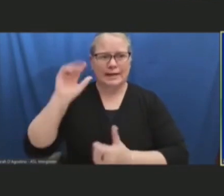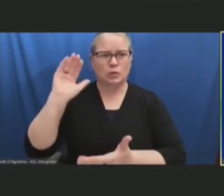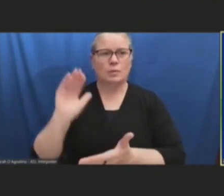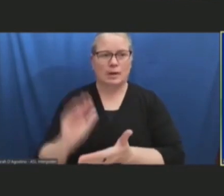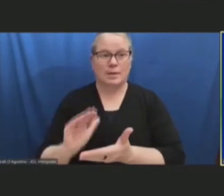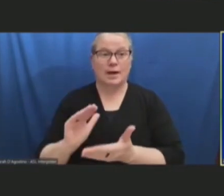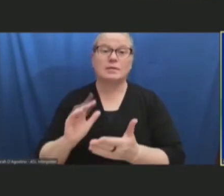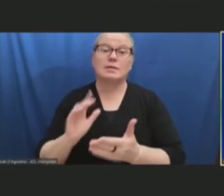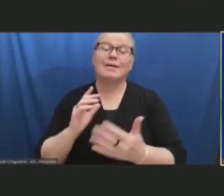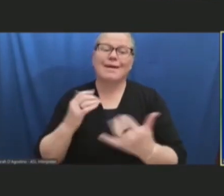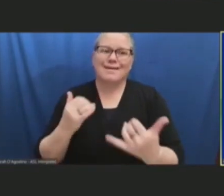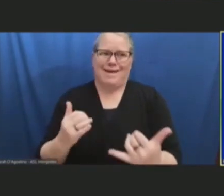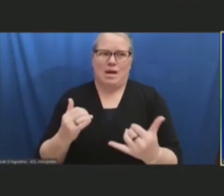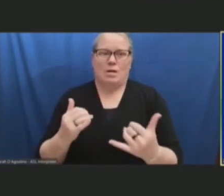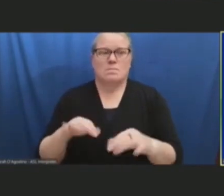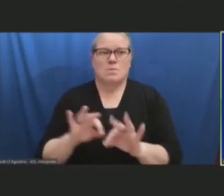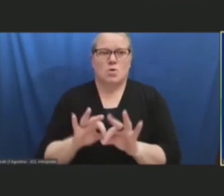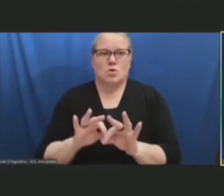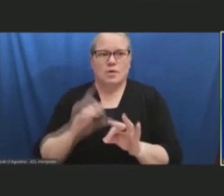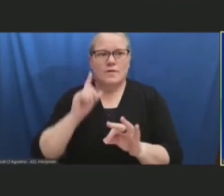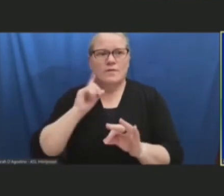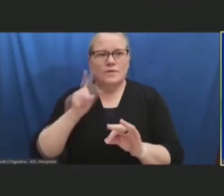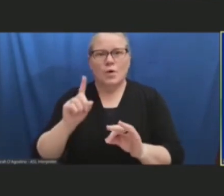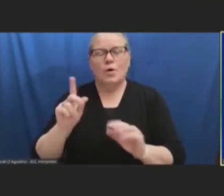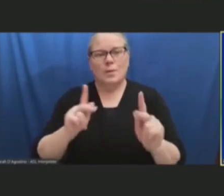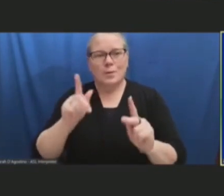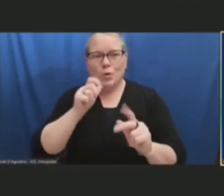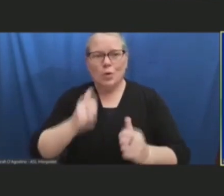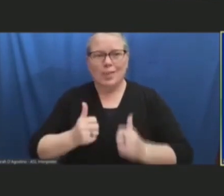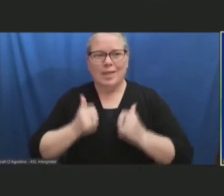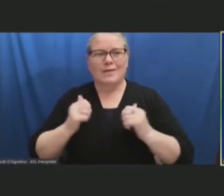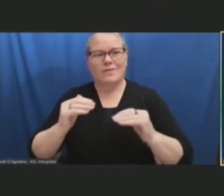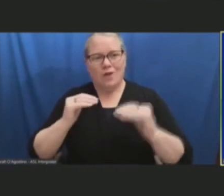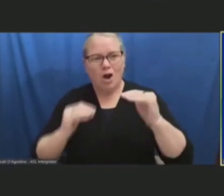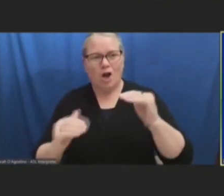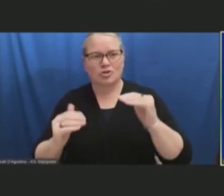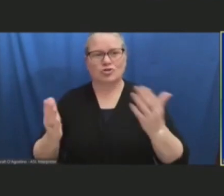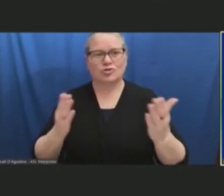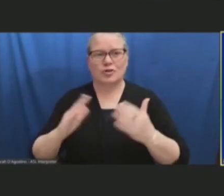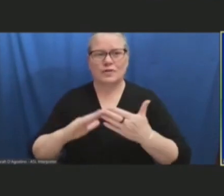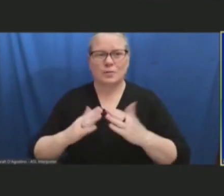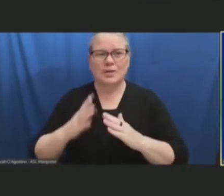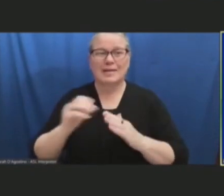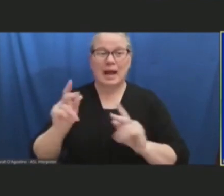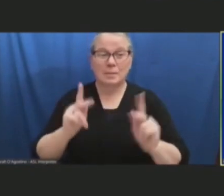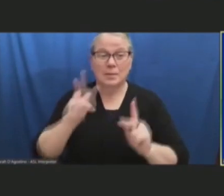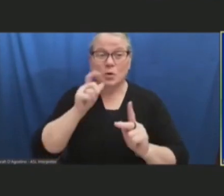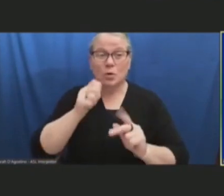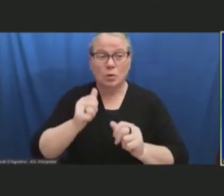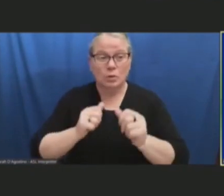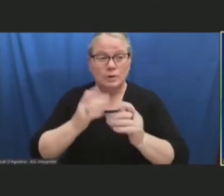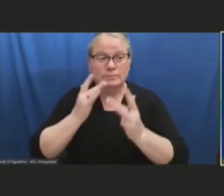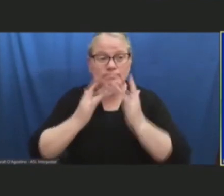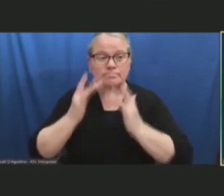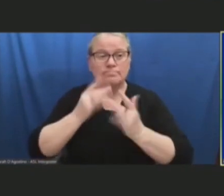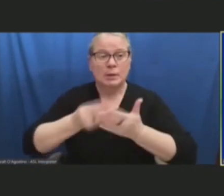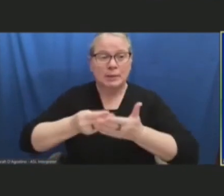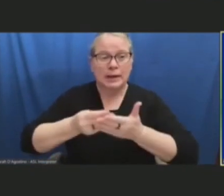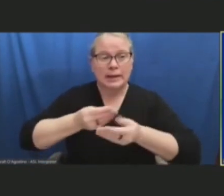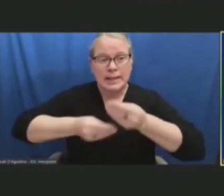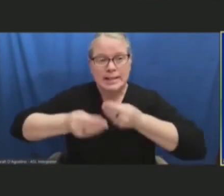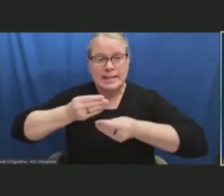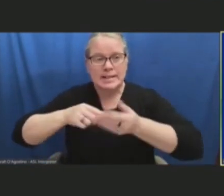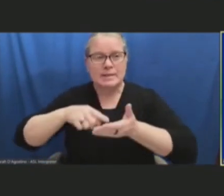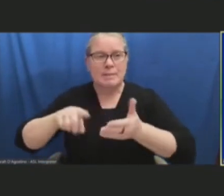we all know, in underserved communities and for residents who are living paycheck to paycheck, who simply may not